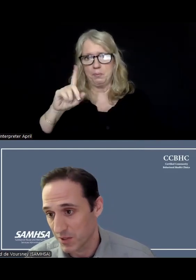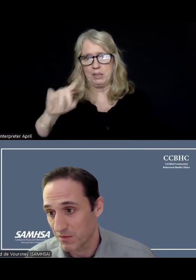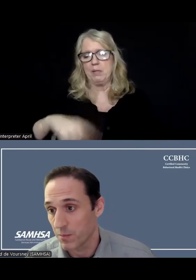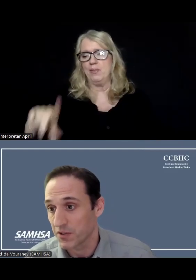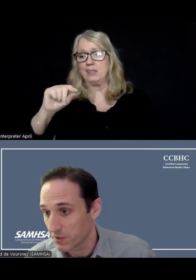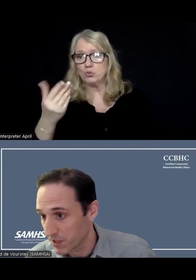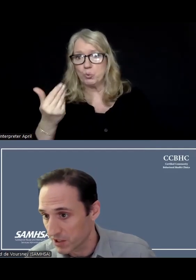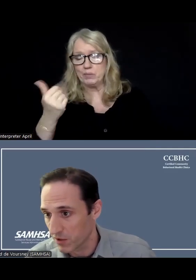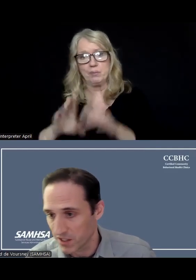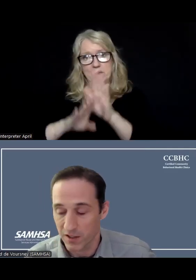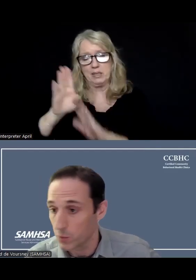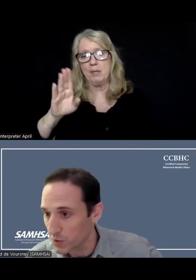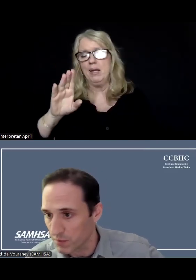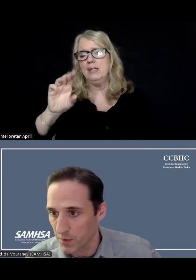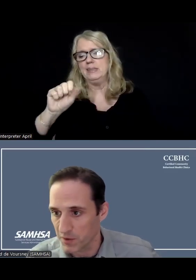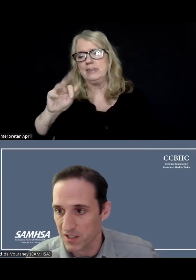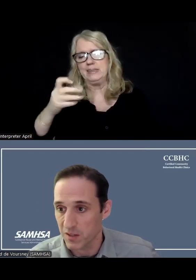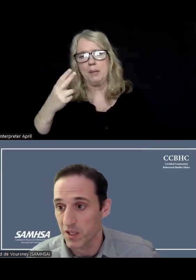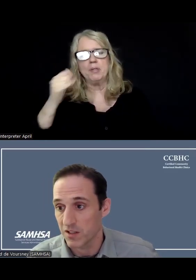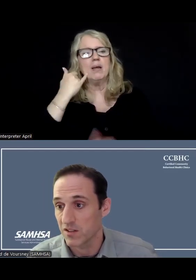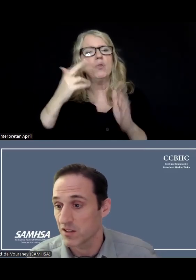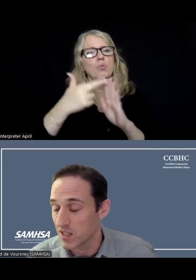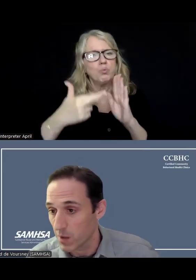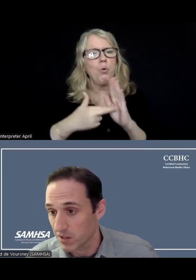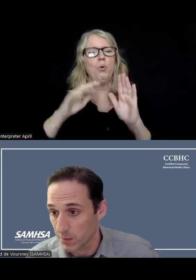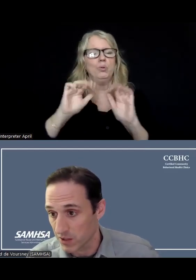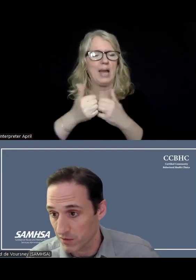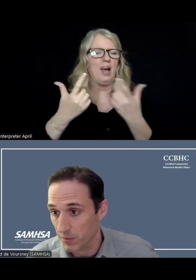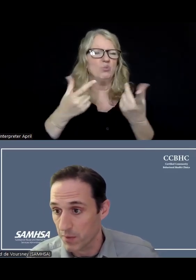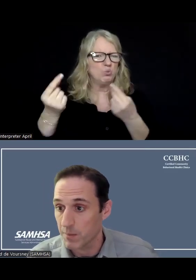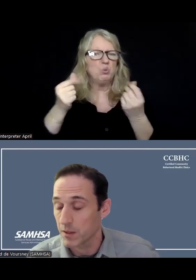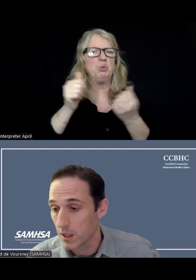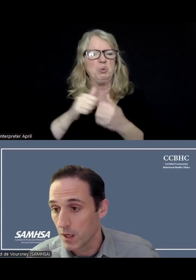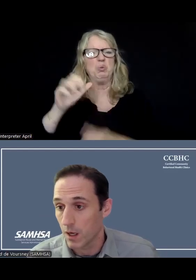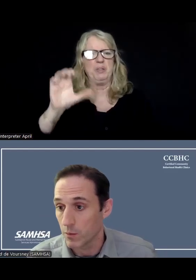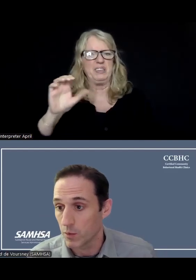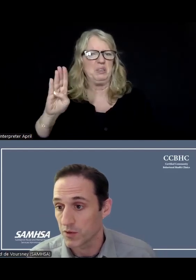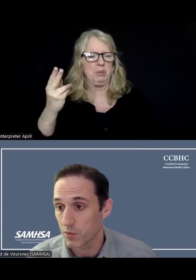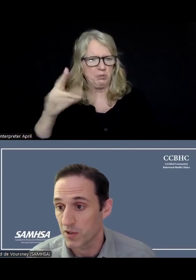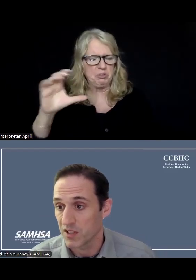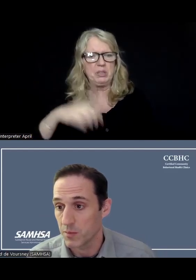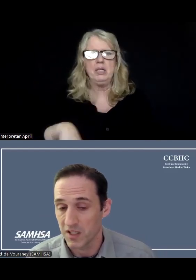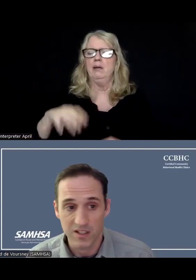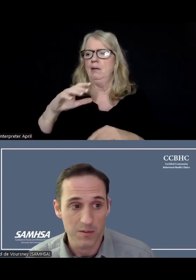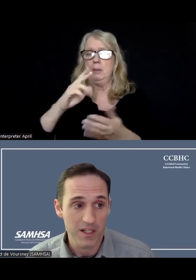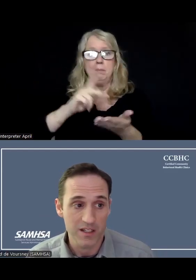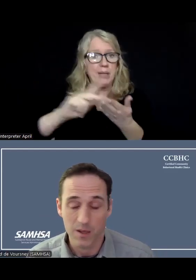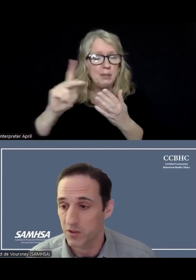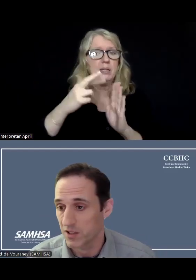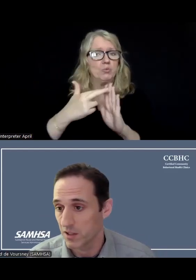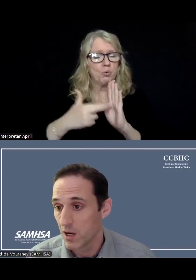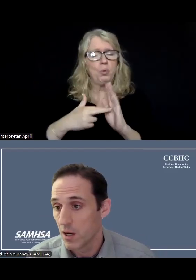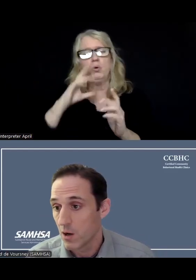2015, SAMHSA developed the certification criteria, the rules of the road for CCBHCs, and CMS developed the payment rules for CCBHCs in the